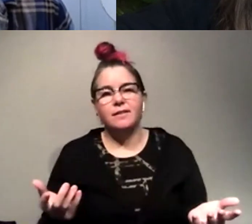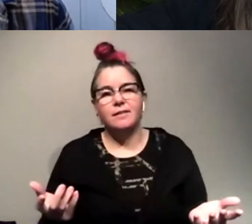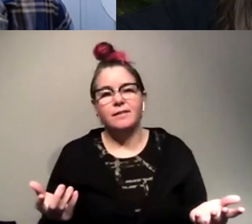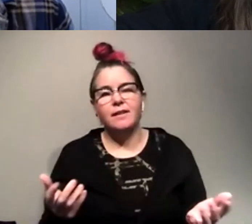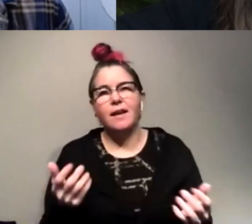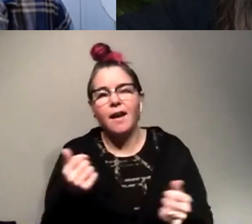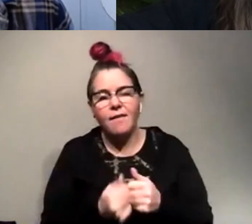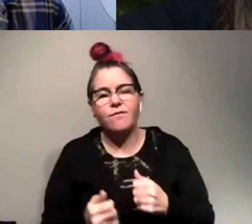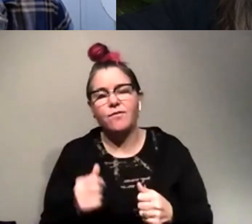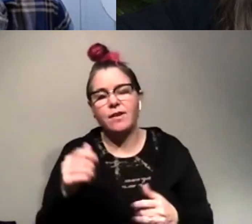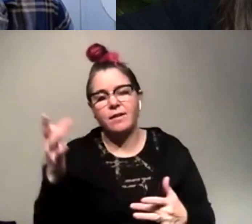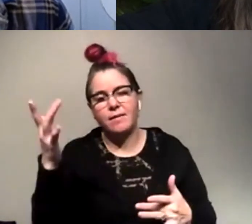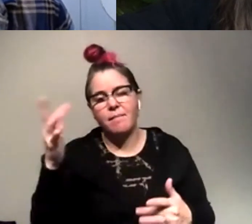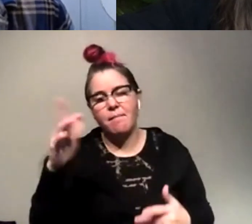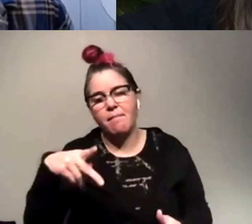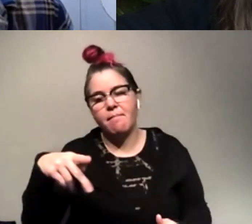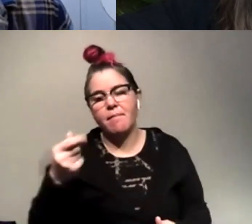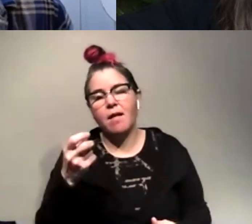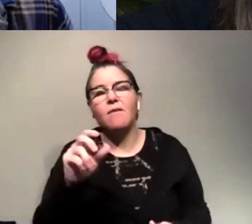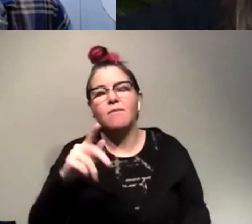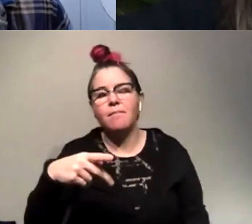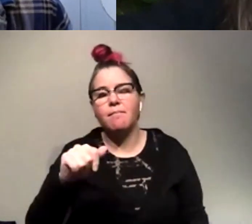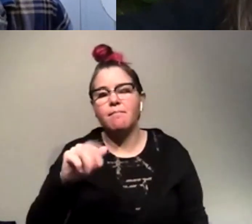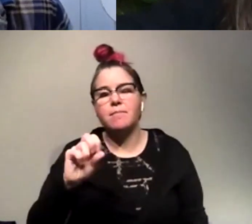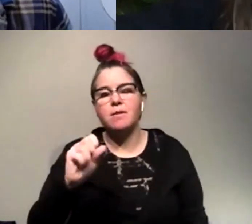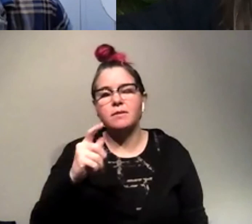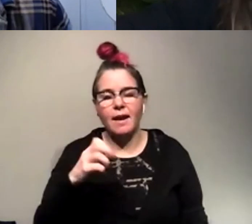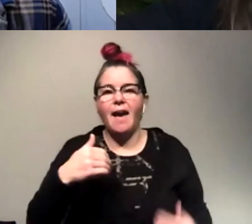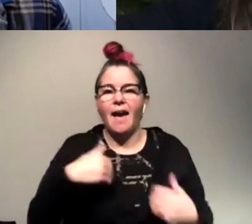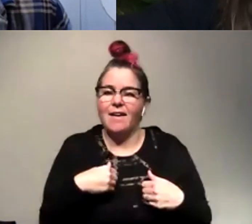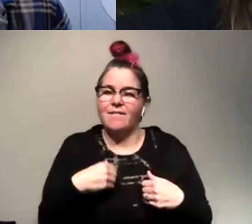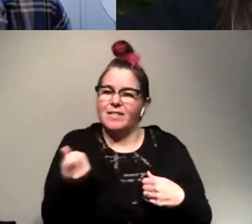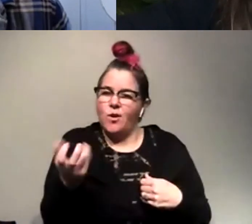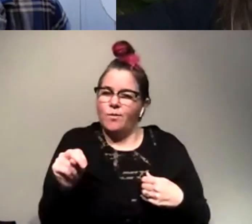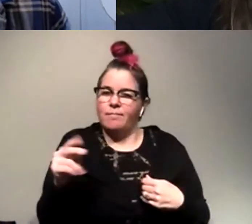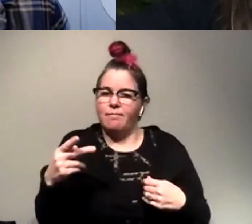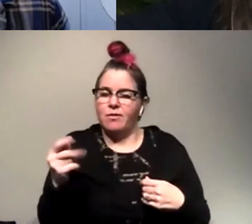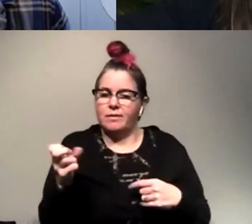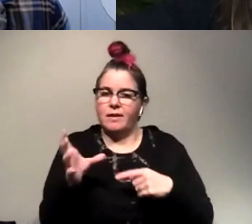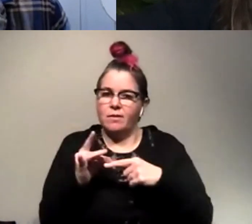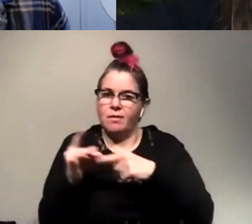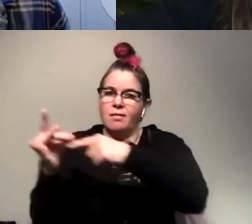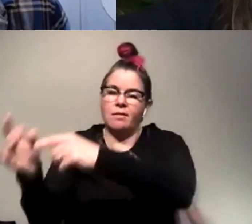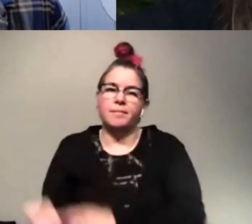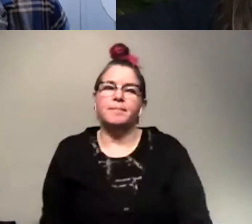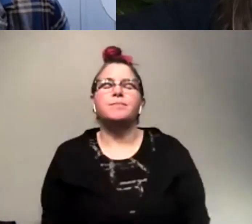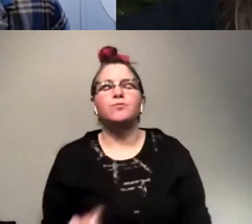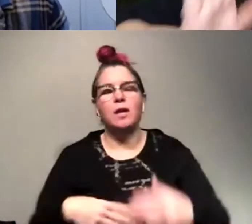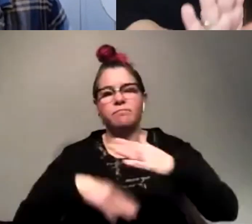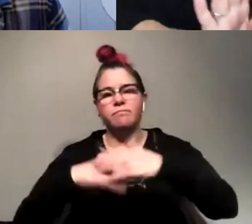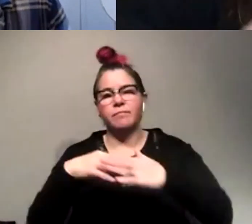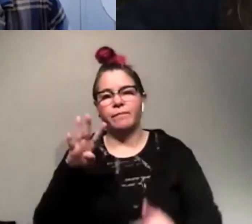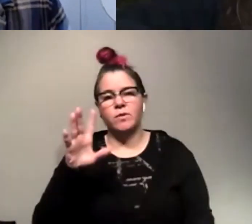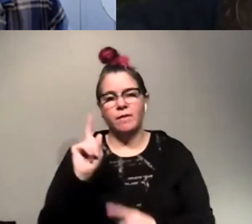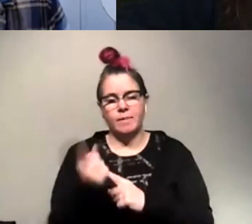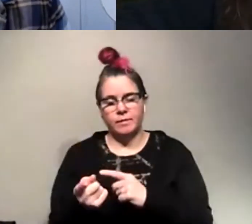pathogen has a pathogen, or every parasite has a parasite. Right. Yeah. Cool. All right. So we try to keep these sessions to be about